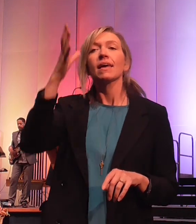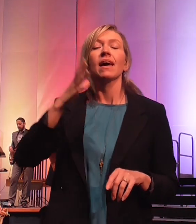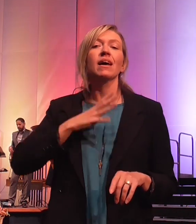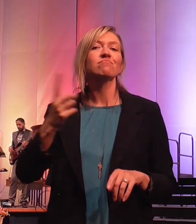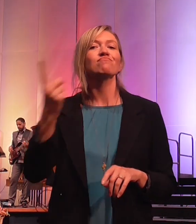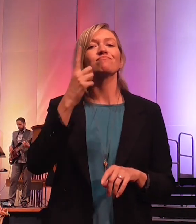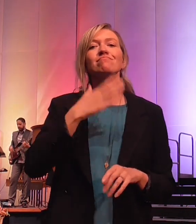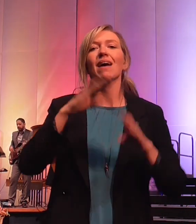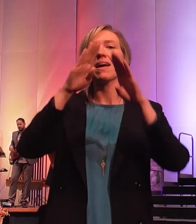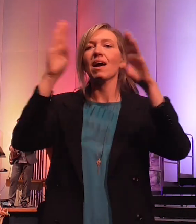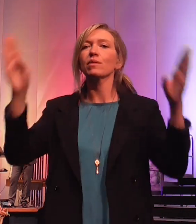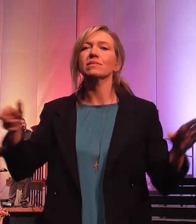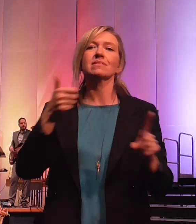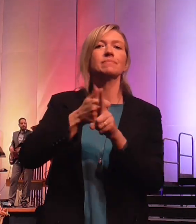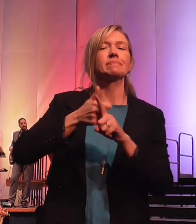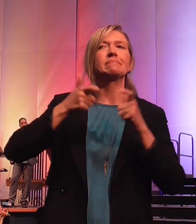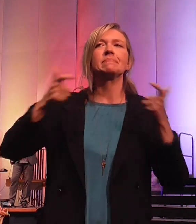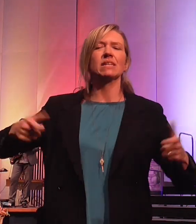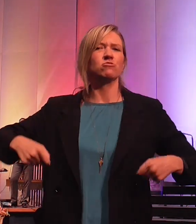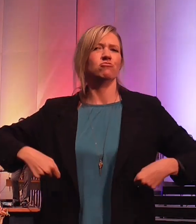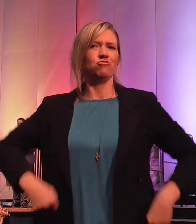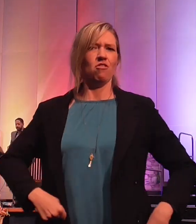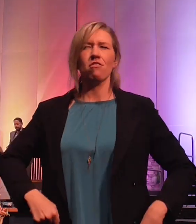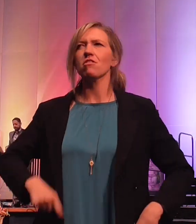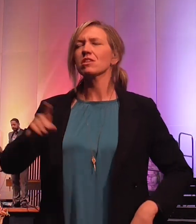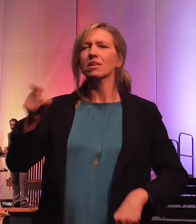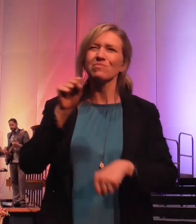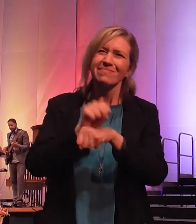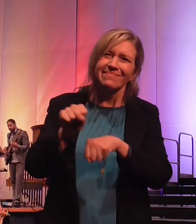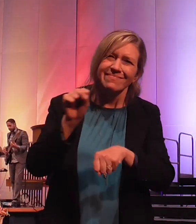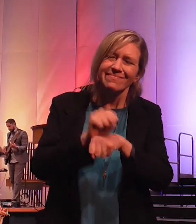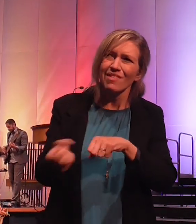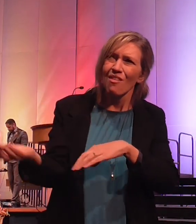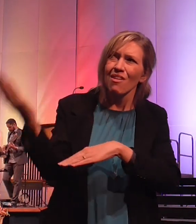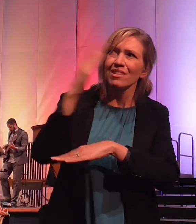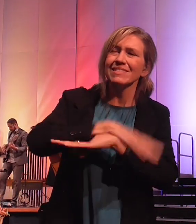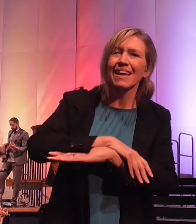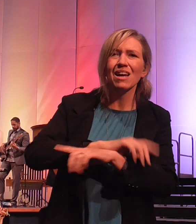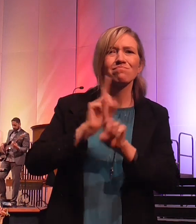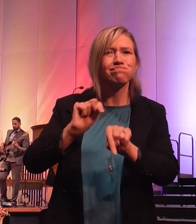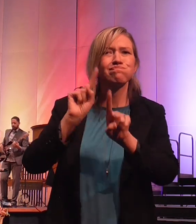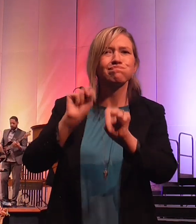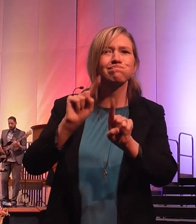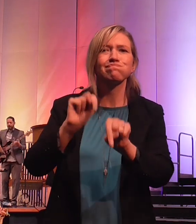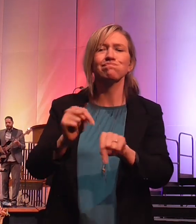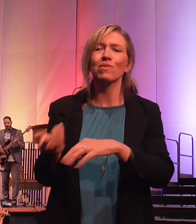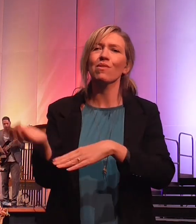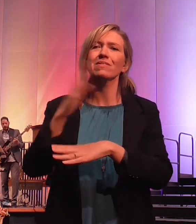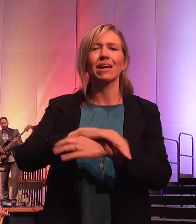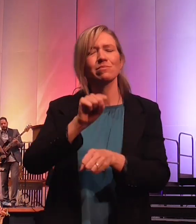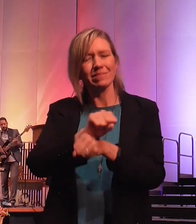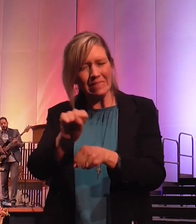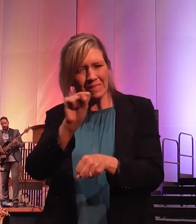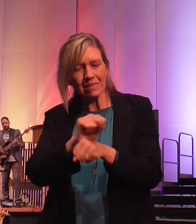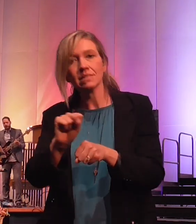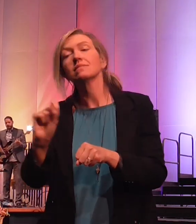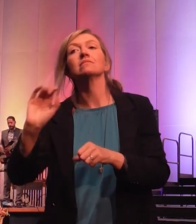There's a man in my house. He's so big and strong. He works all day, stays all day long.